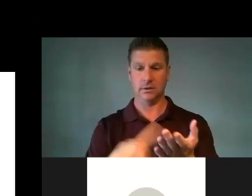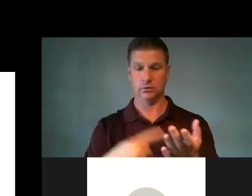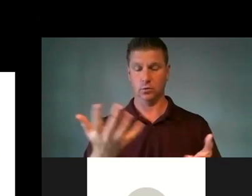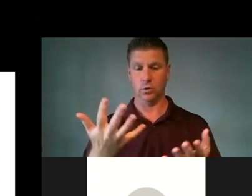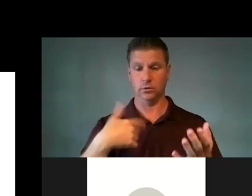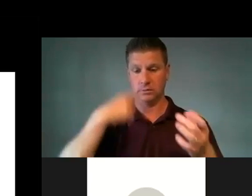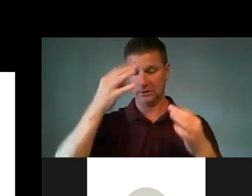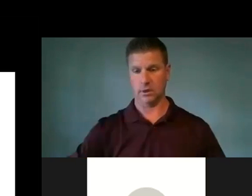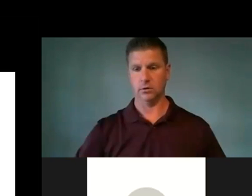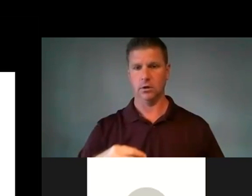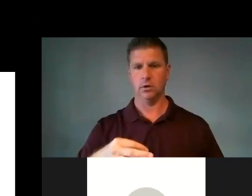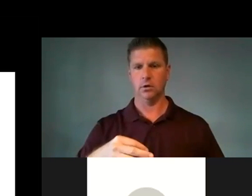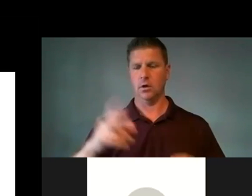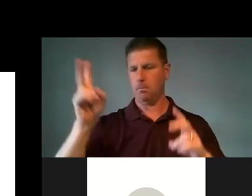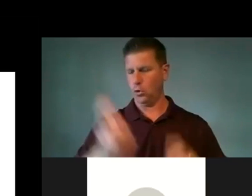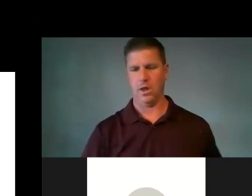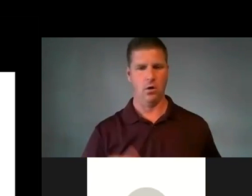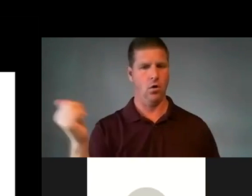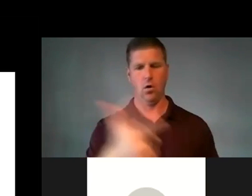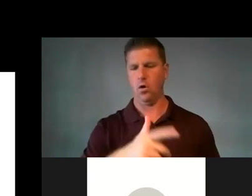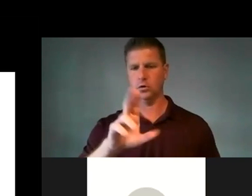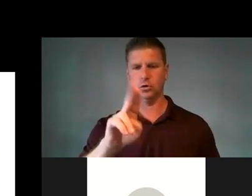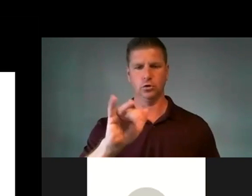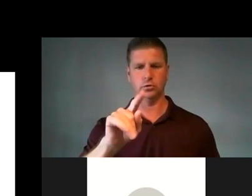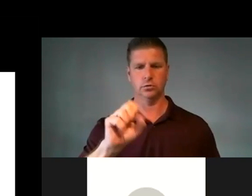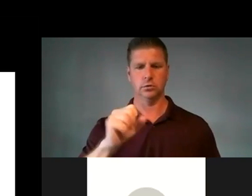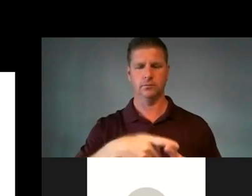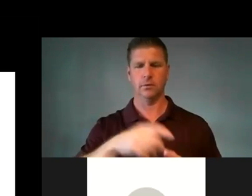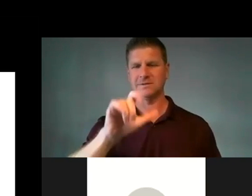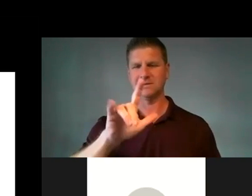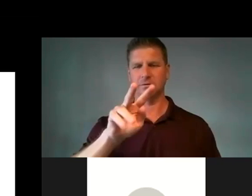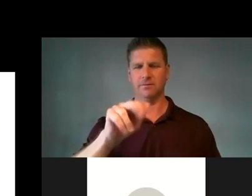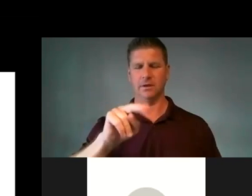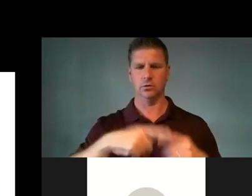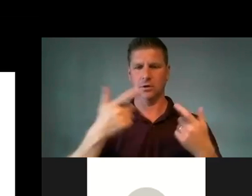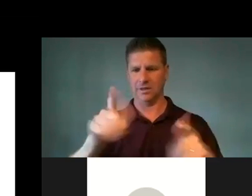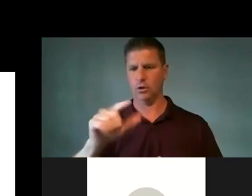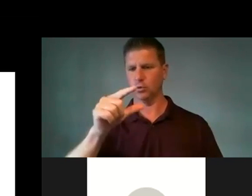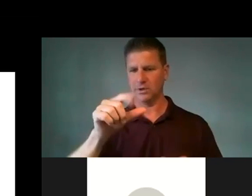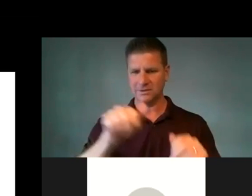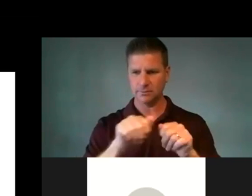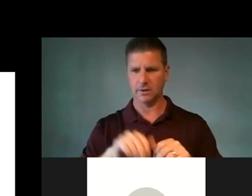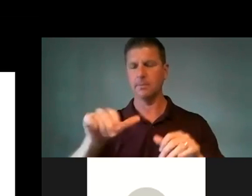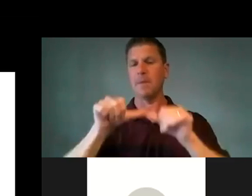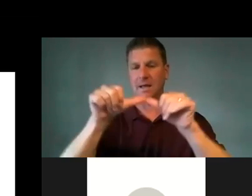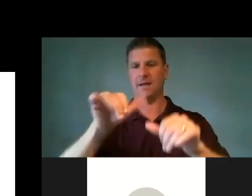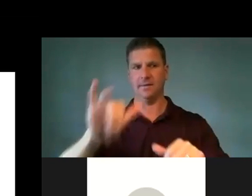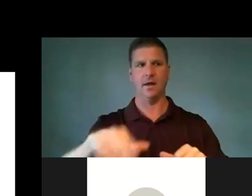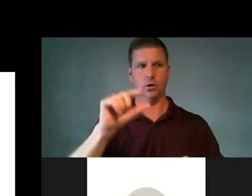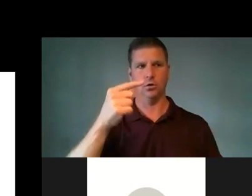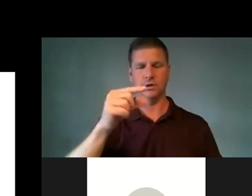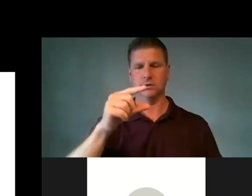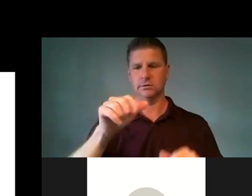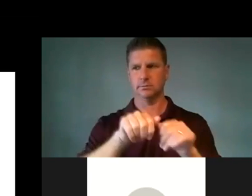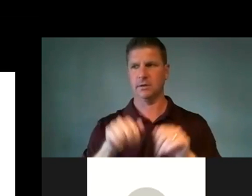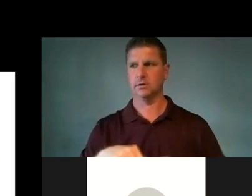decided to do was pull down all the units from Sylvan to allow that green space and maintain that green space. The